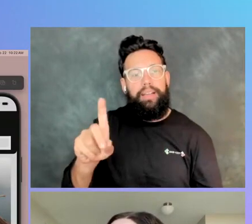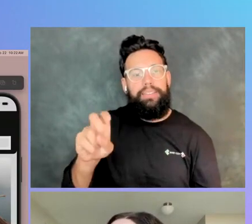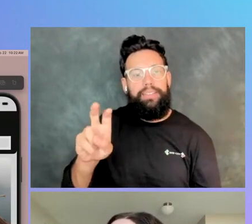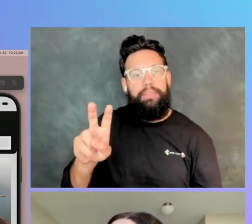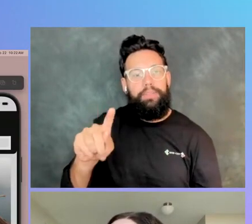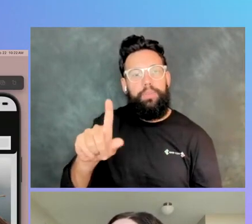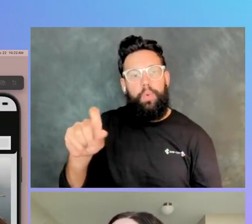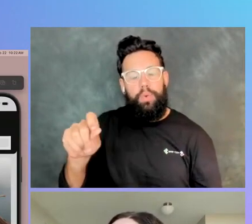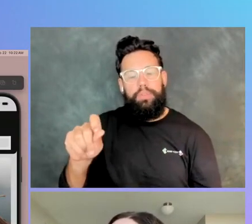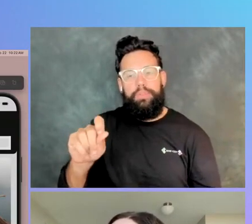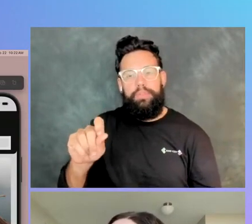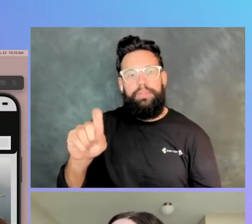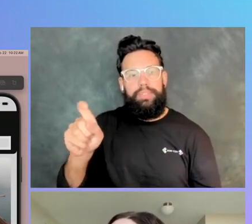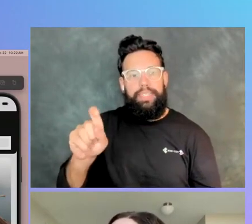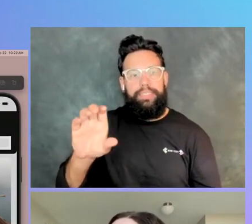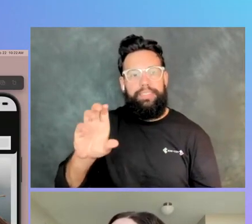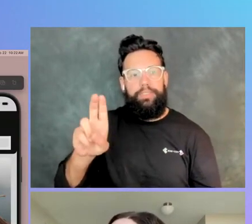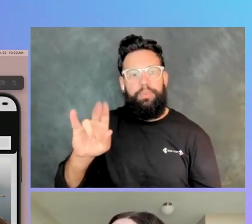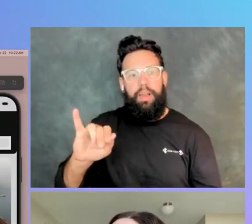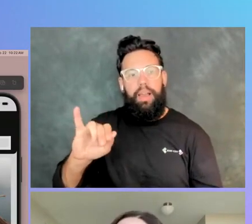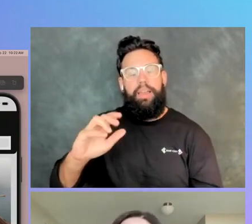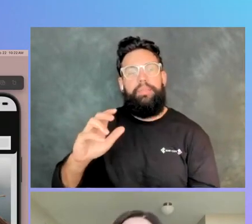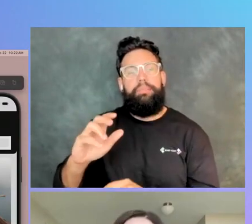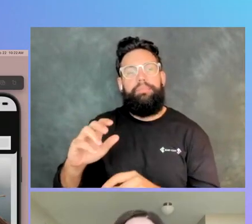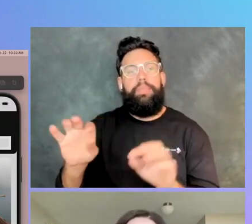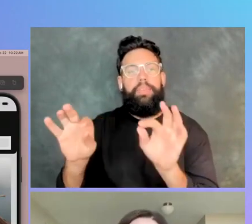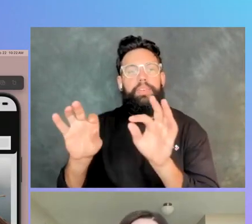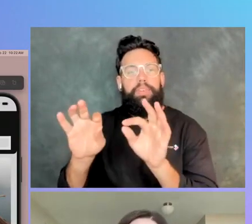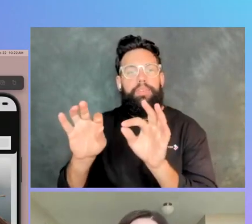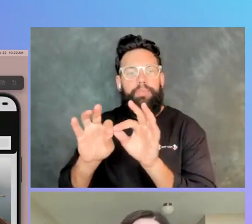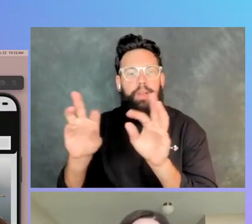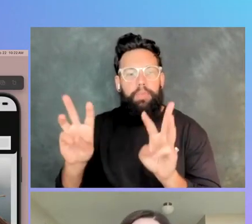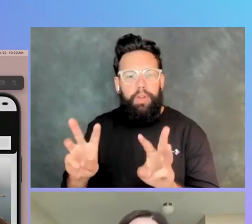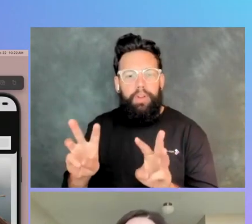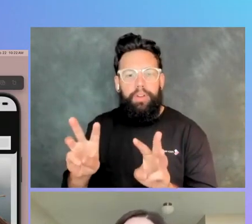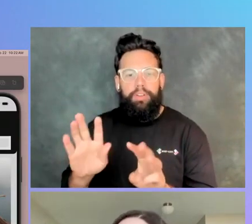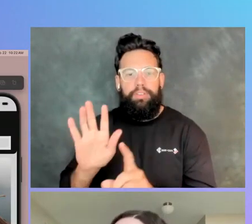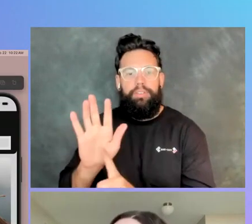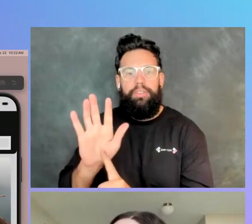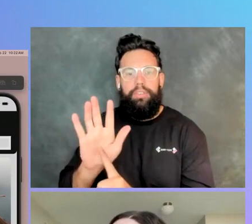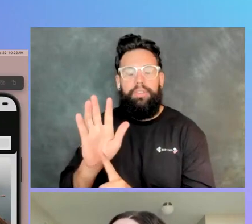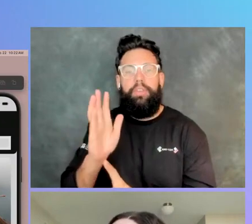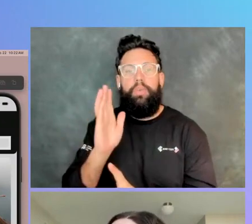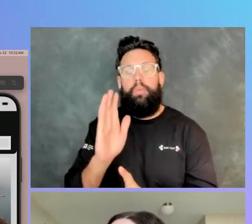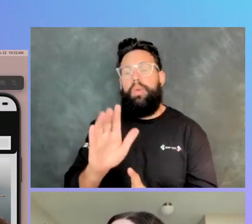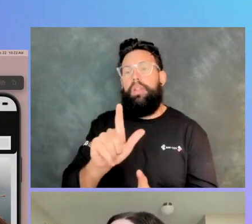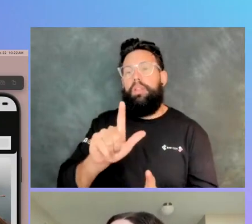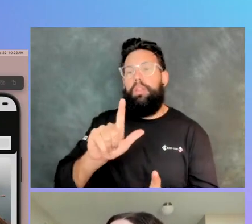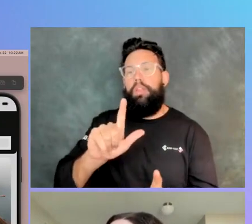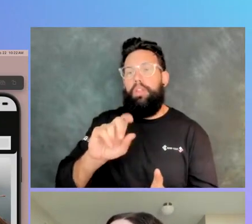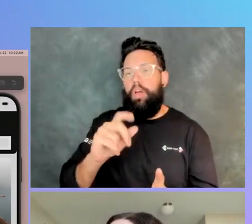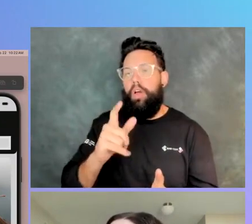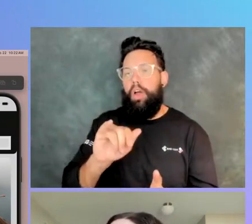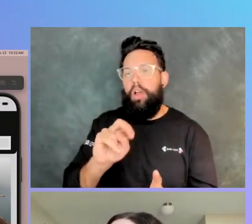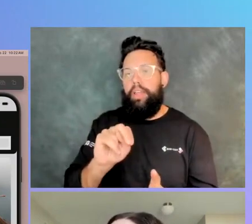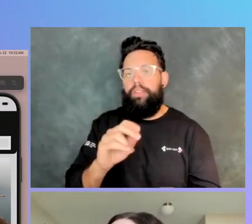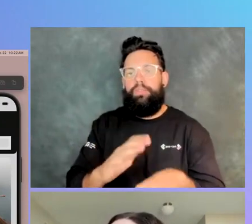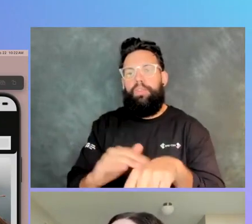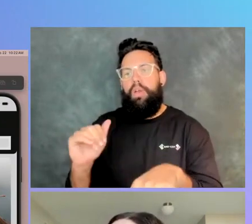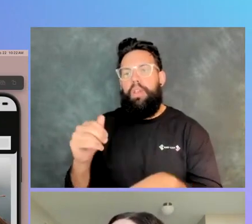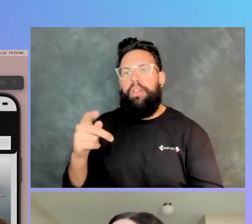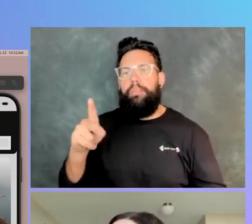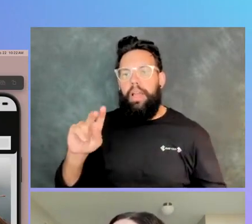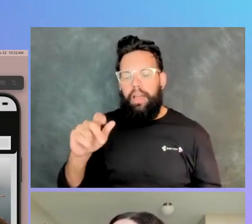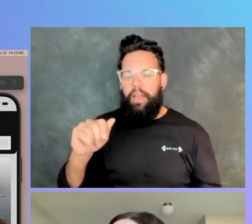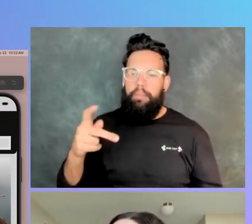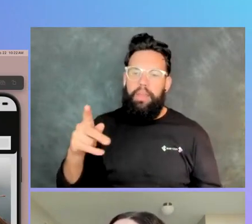framework. I'm going to call Axe. I'm going to log in with my API key. That's just something that you get when you have your mobile license. And then I'm in our